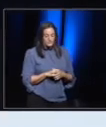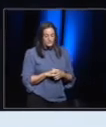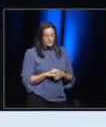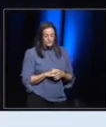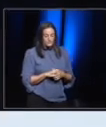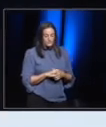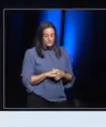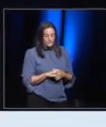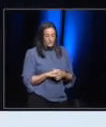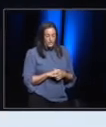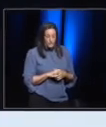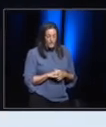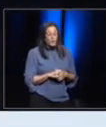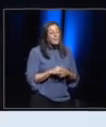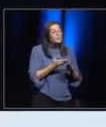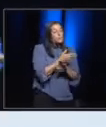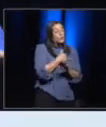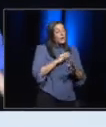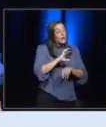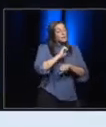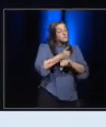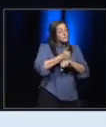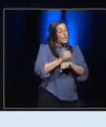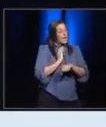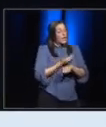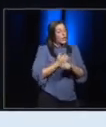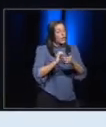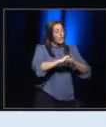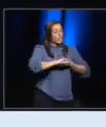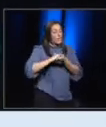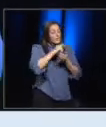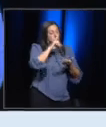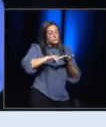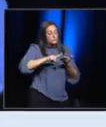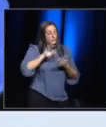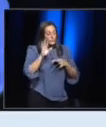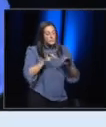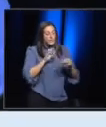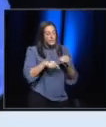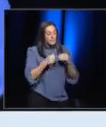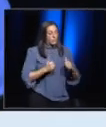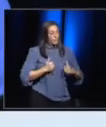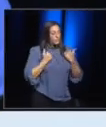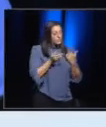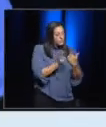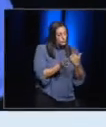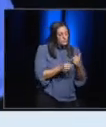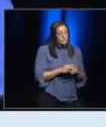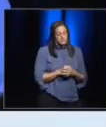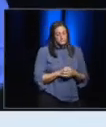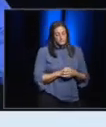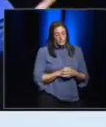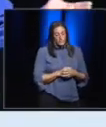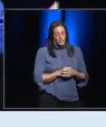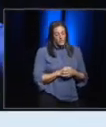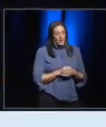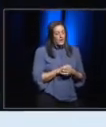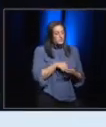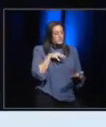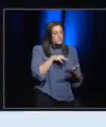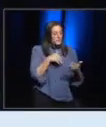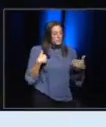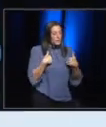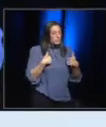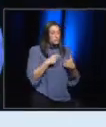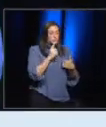Before I launch into the Alliance research, I'll just set the stage with a few words about their life history and ecology. They're beautiful little dolphins,